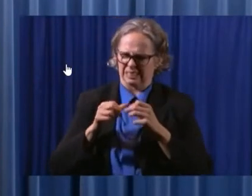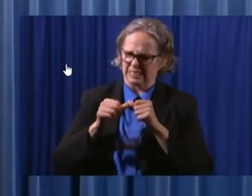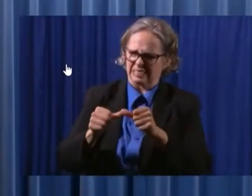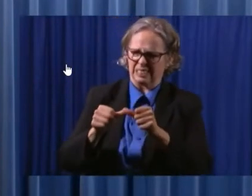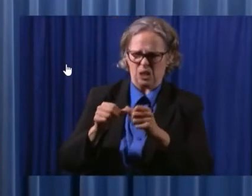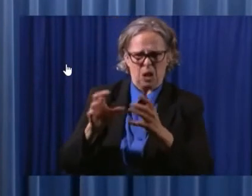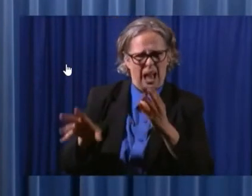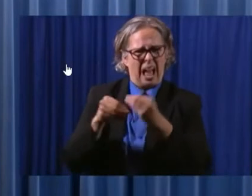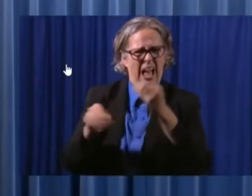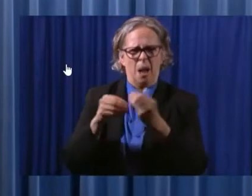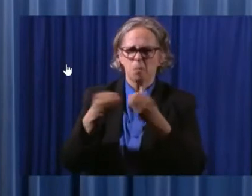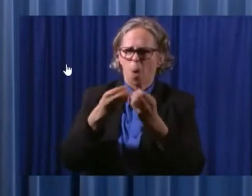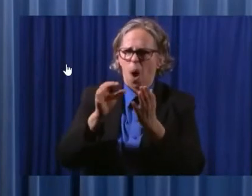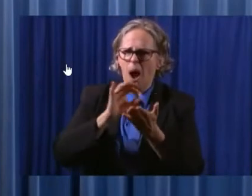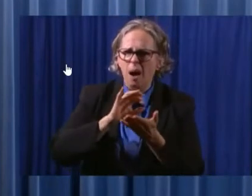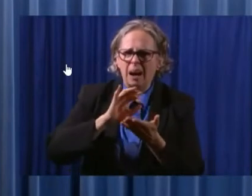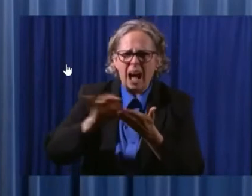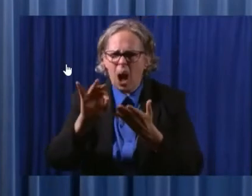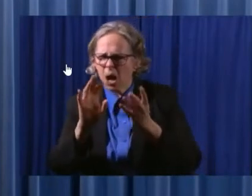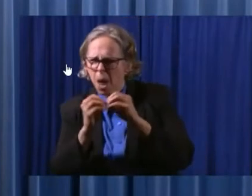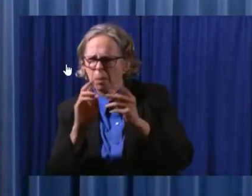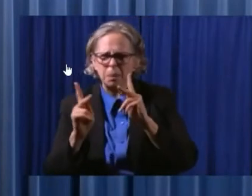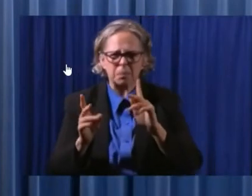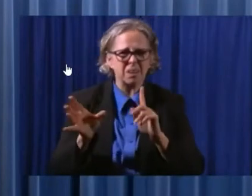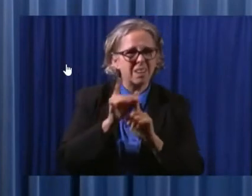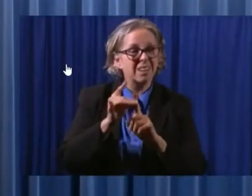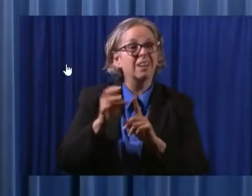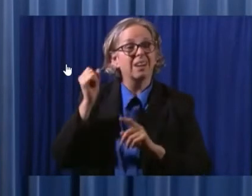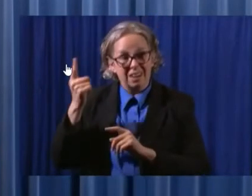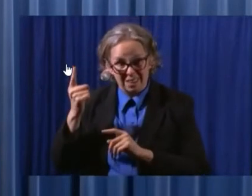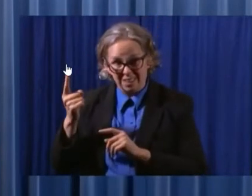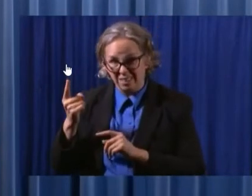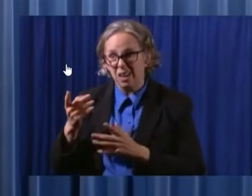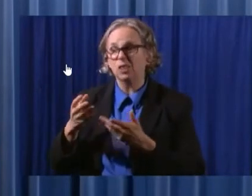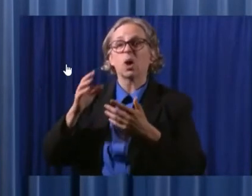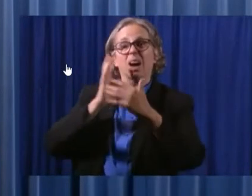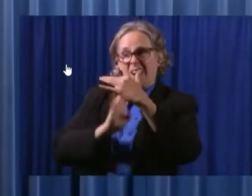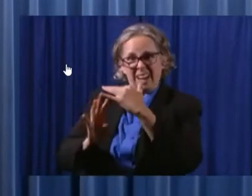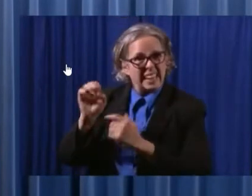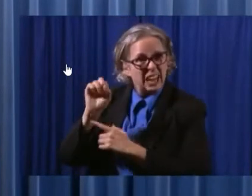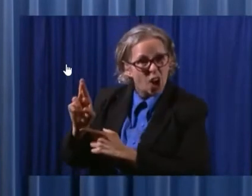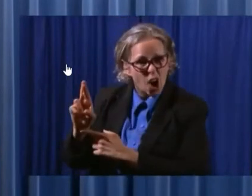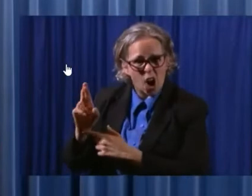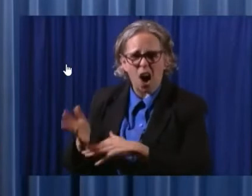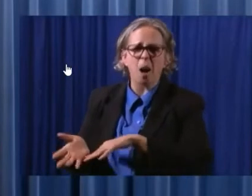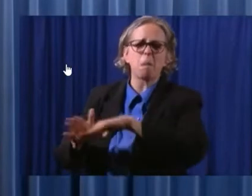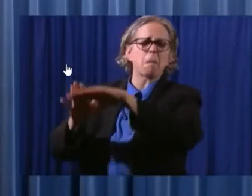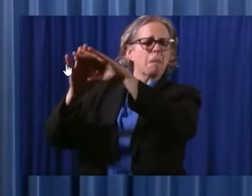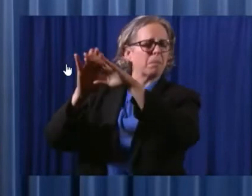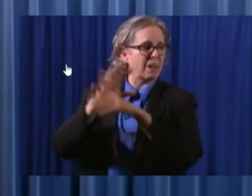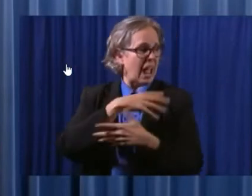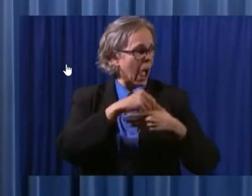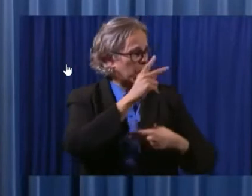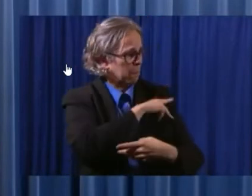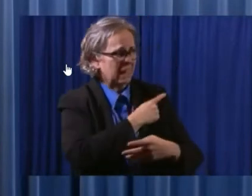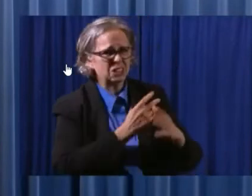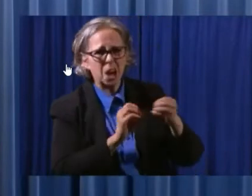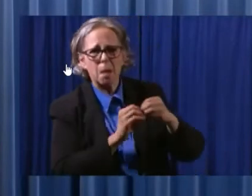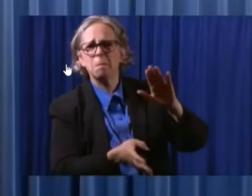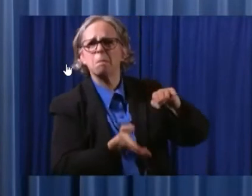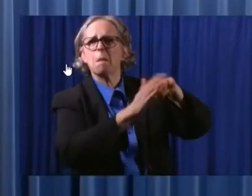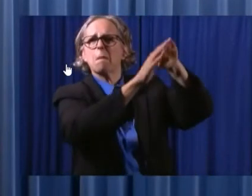congregate cases, sustained increase in emergency room visits, and sustained increase in outpatient visits. Here